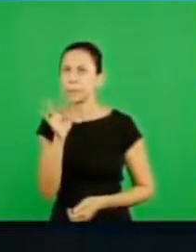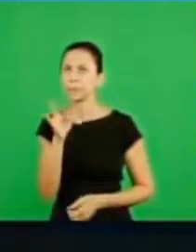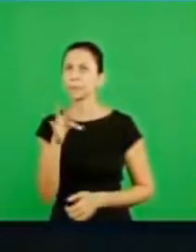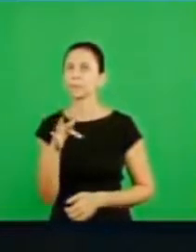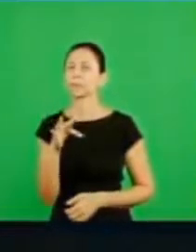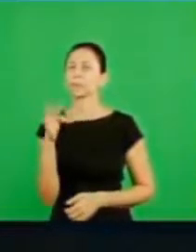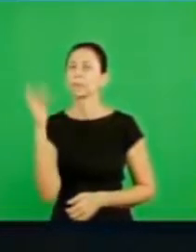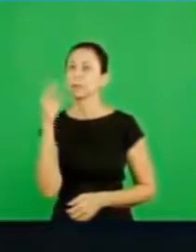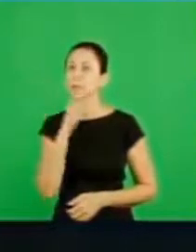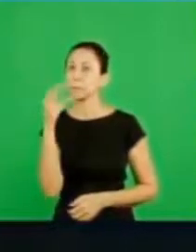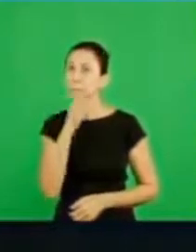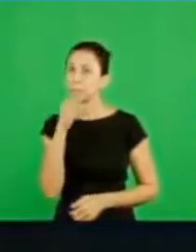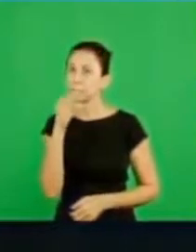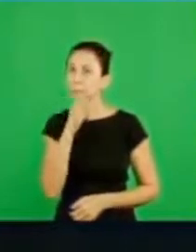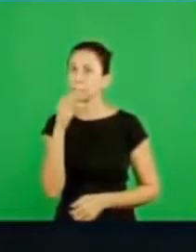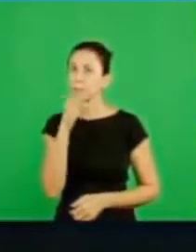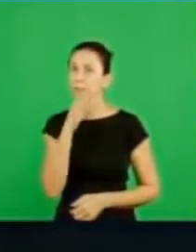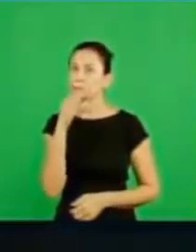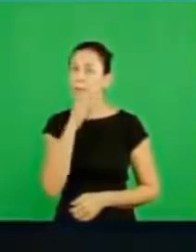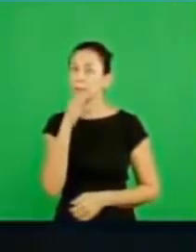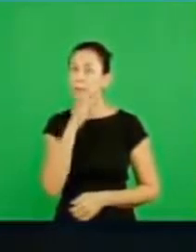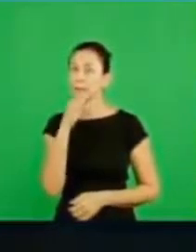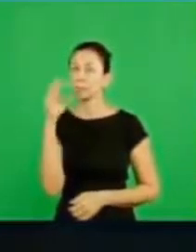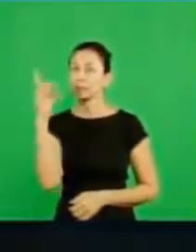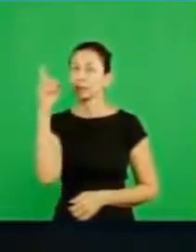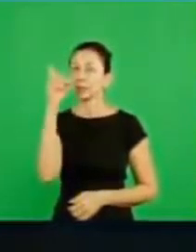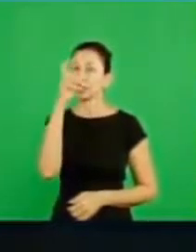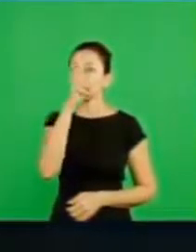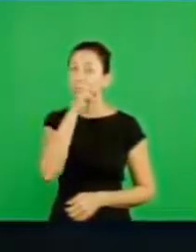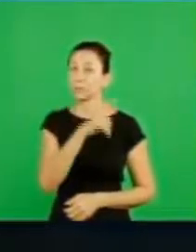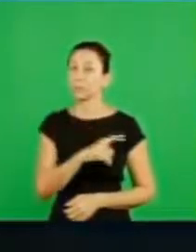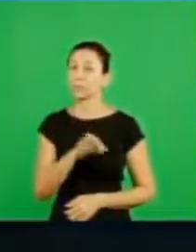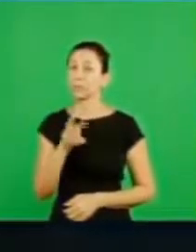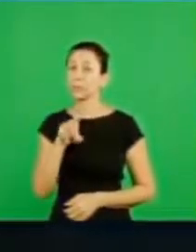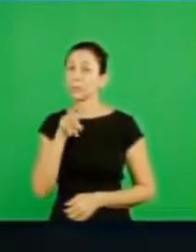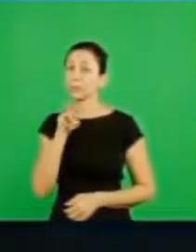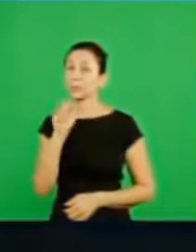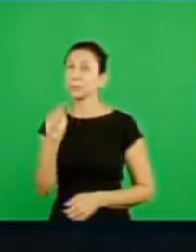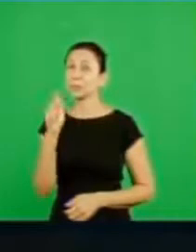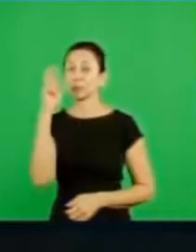is close. Yes, it is close. And it comes quickly.